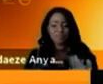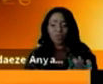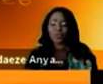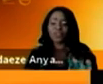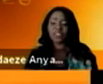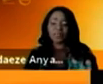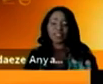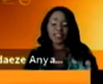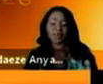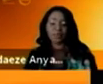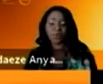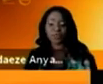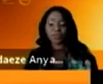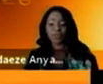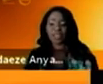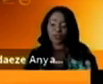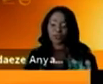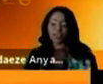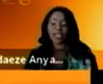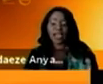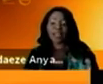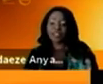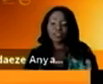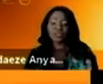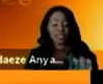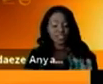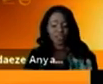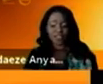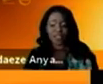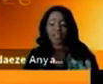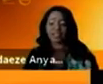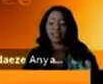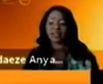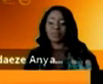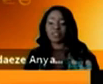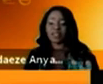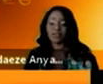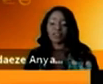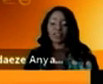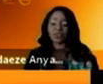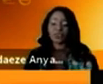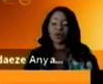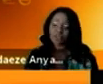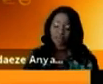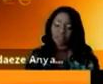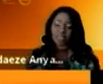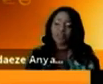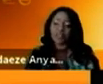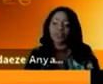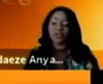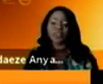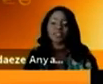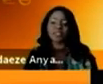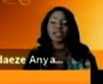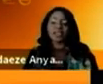media, previously spent a decade with Bloomberg News and Reuters. In addition to his charge as the CNBC Africa's editor of CNBC